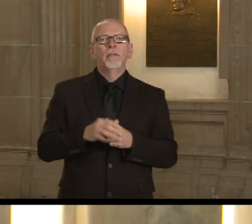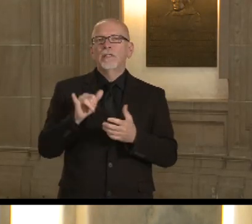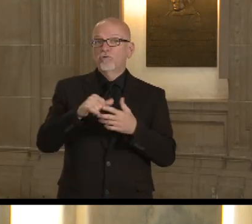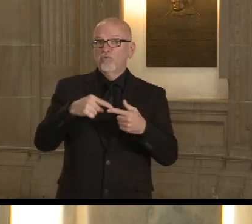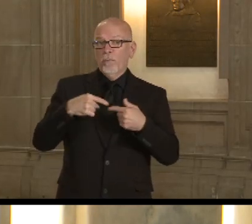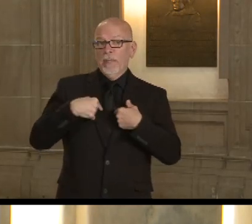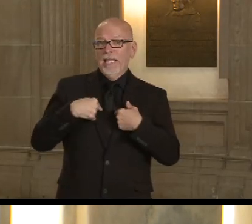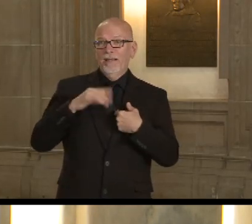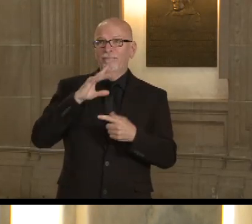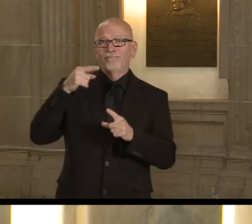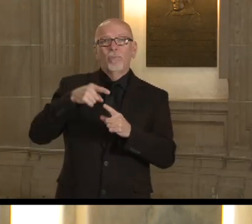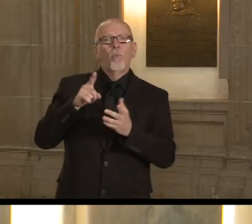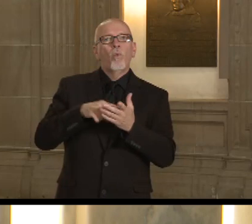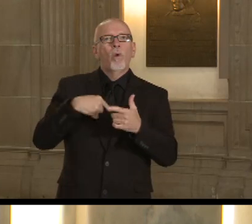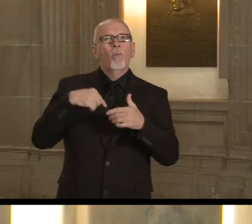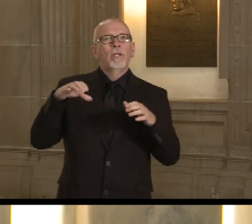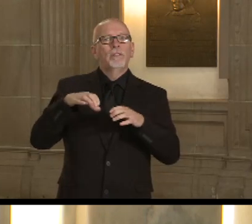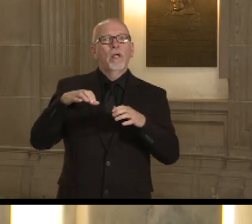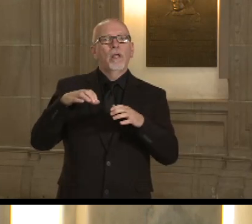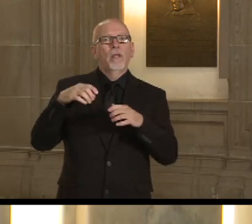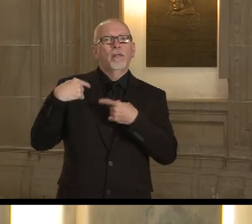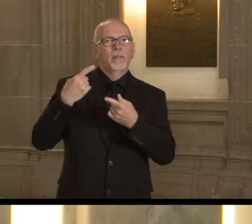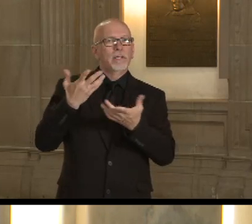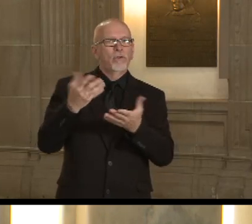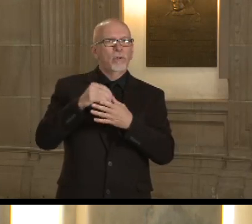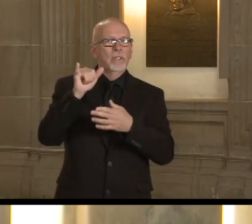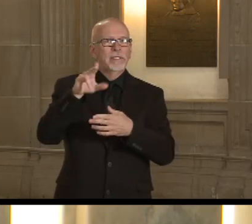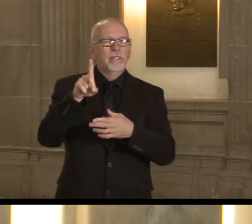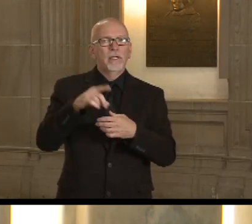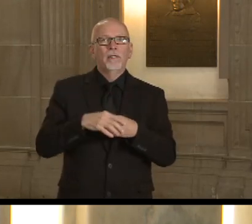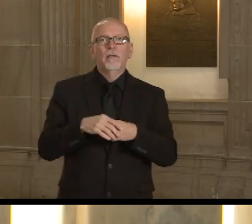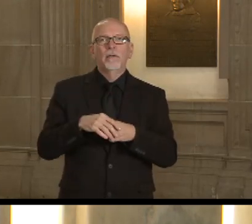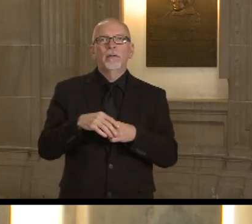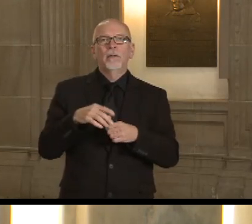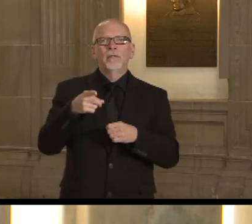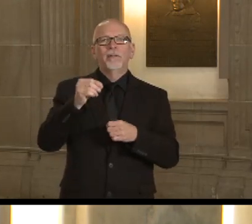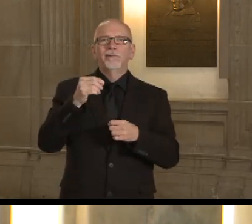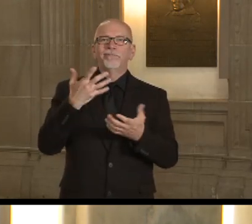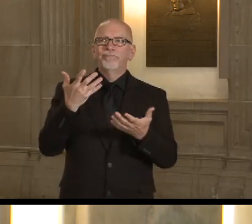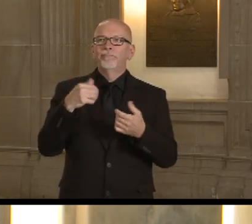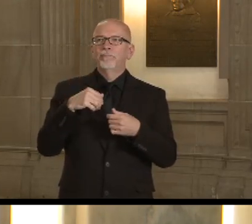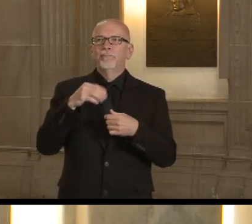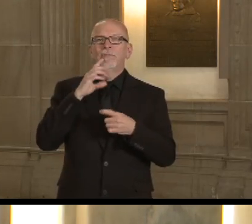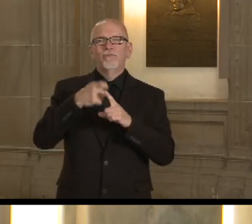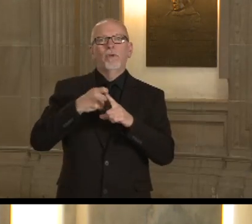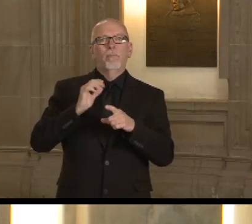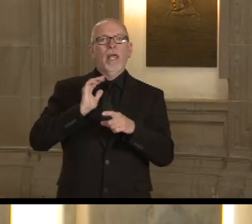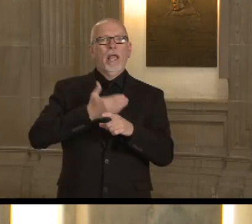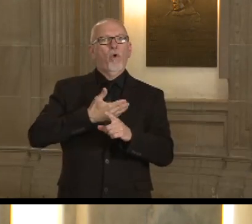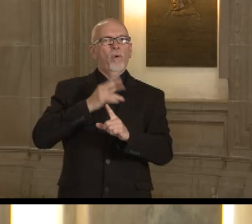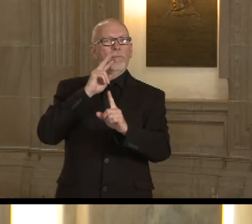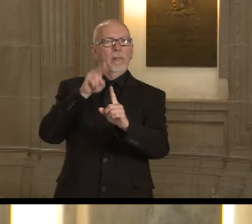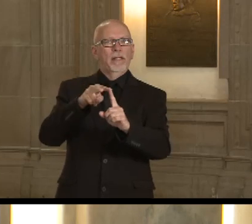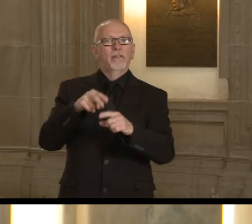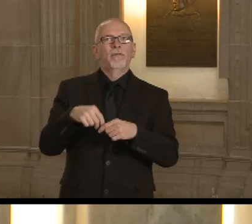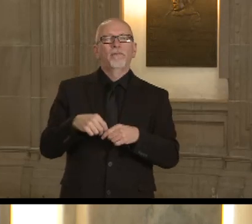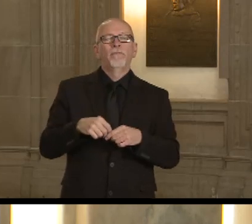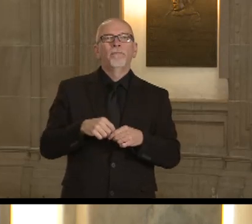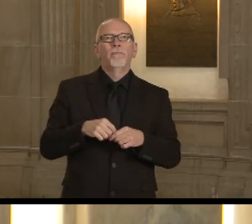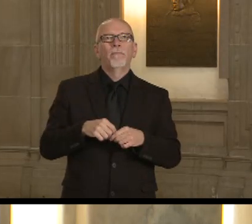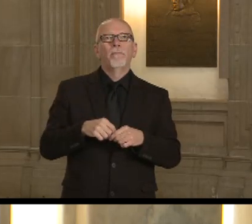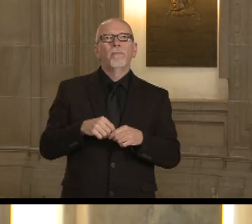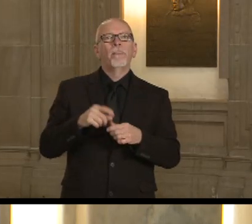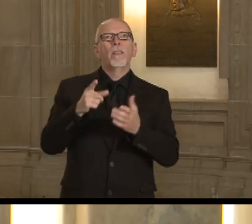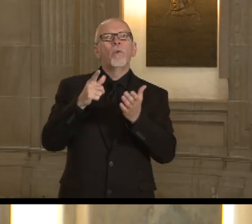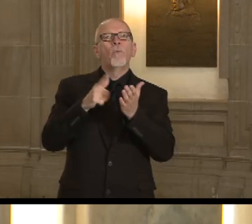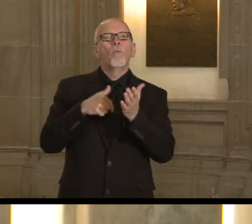that comes down to what we have done on many fronts here in the state of Indiana, just speaking from our perspective, and that is